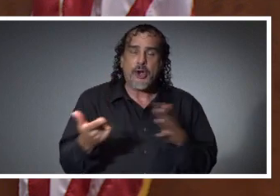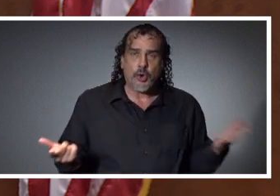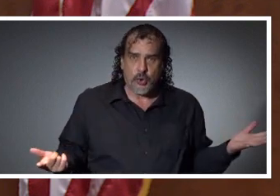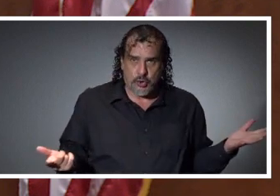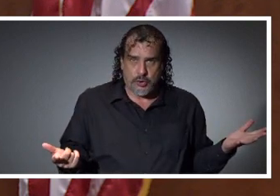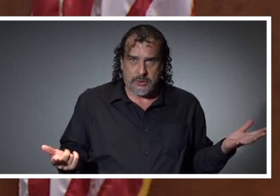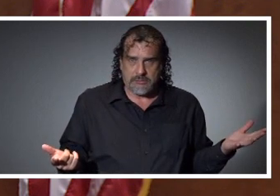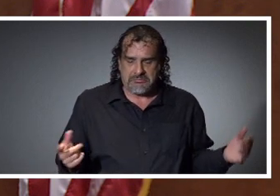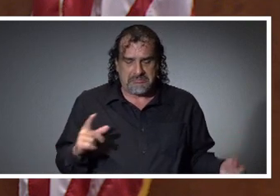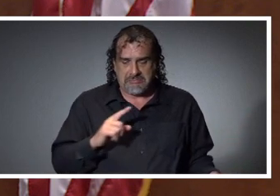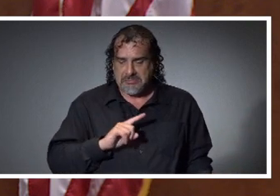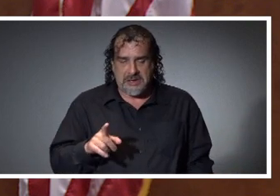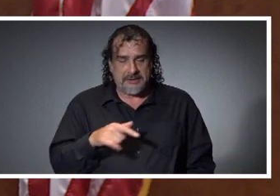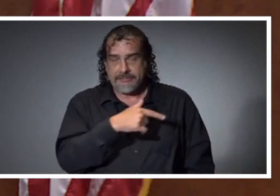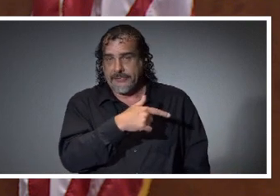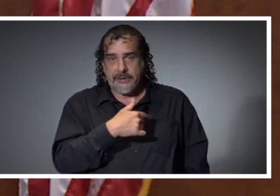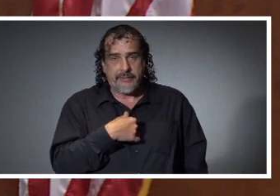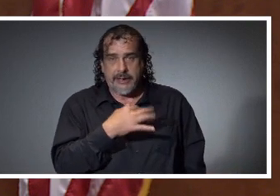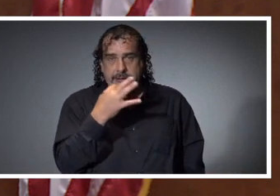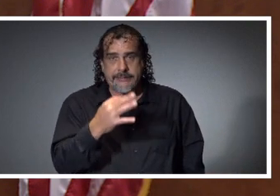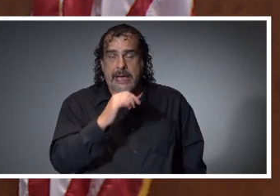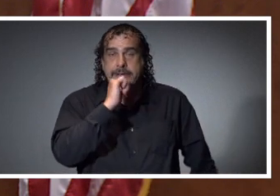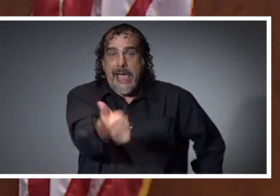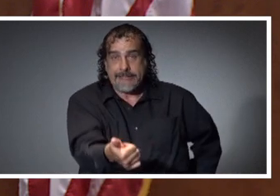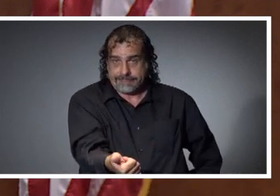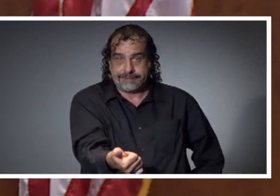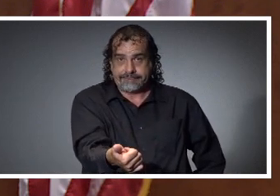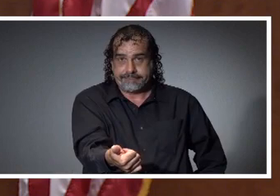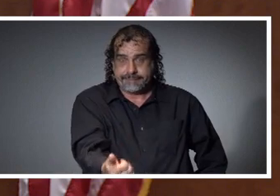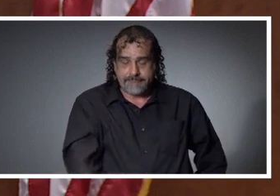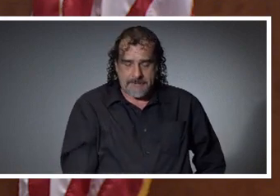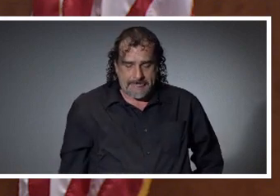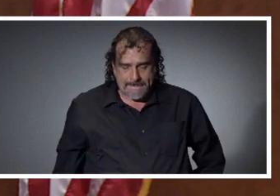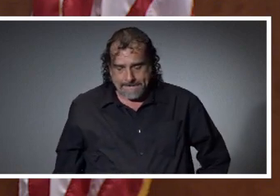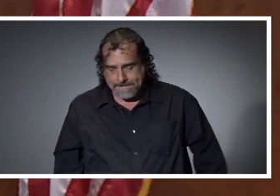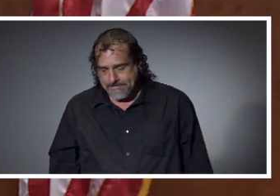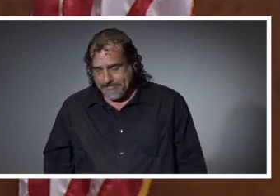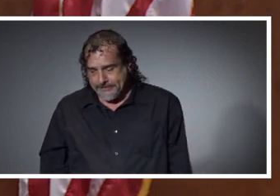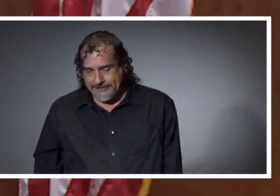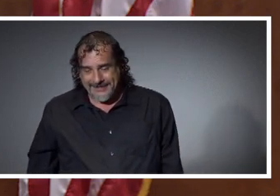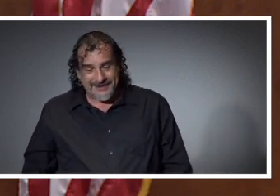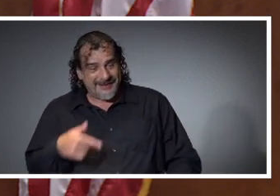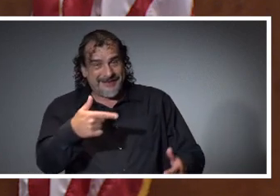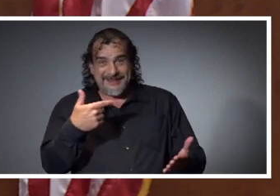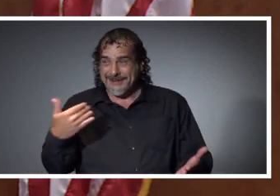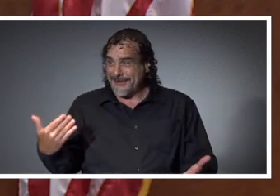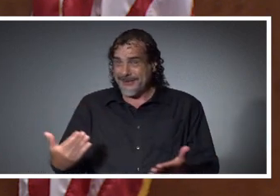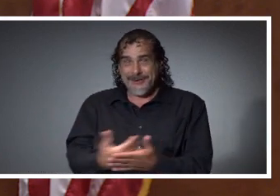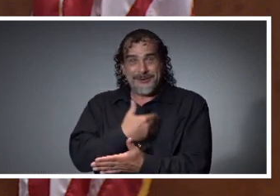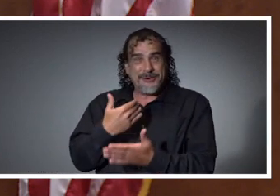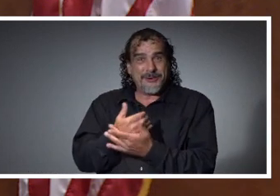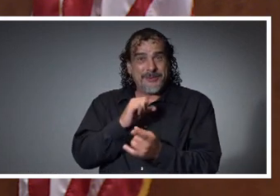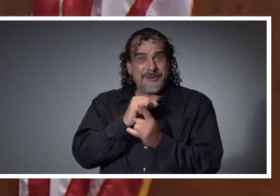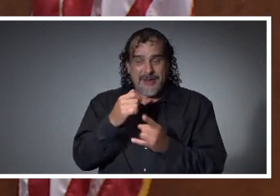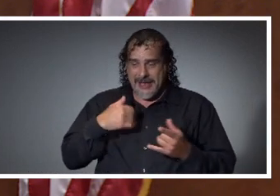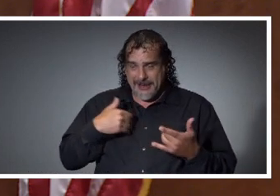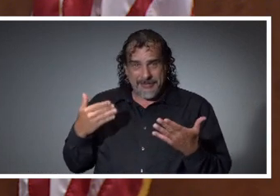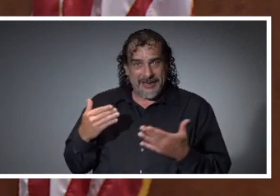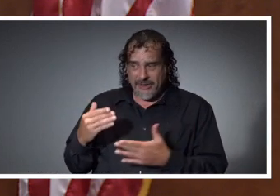the future. But that's not the path that they chose to do. You know, this is uncharted territory. I've been around 17